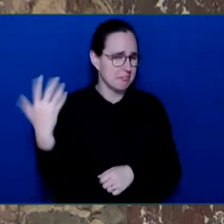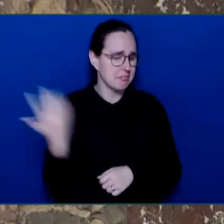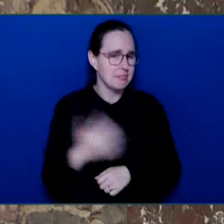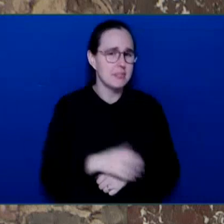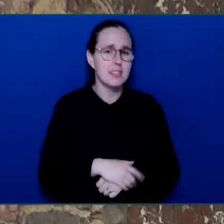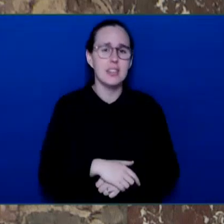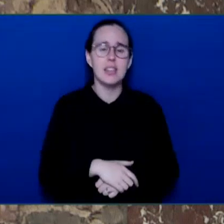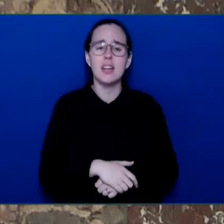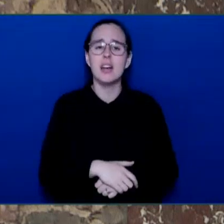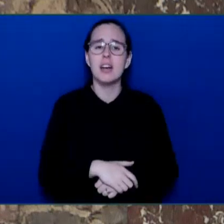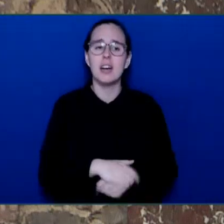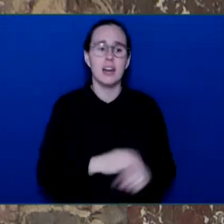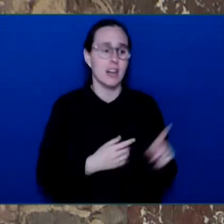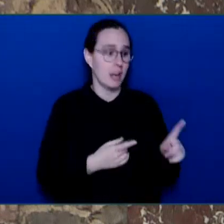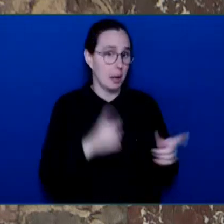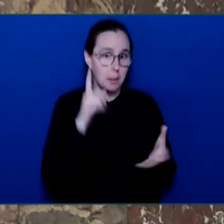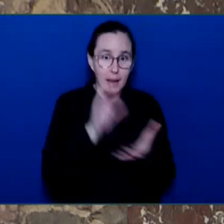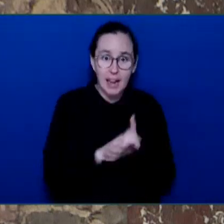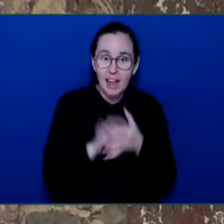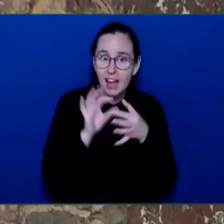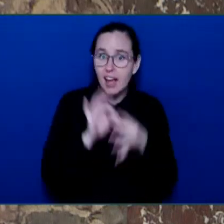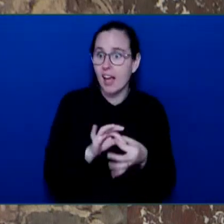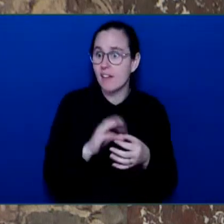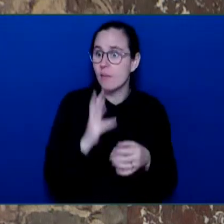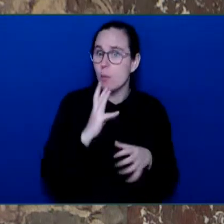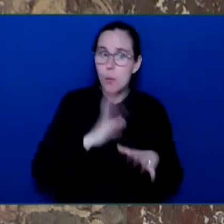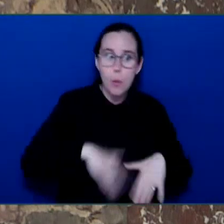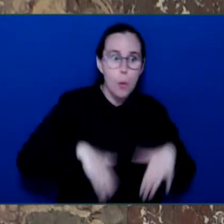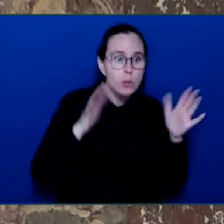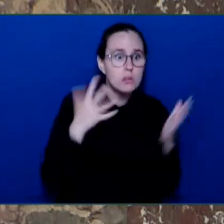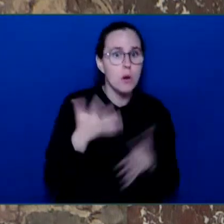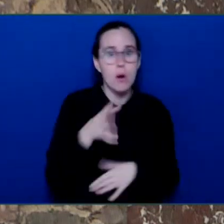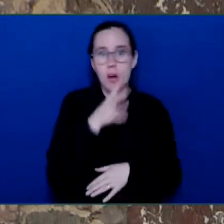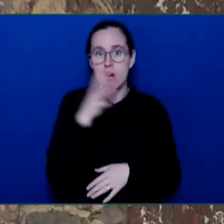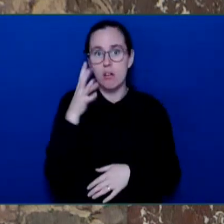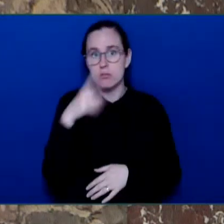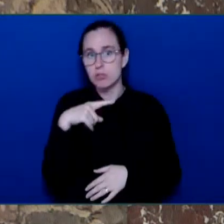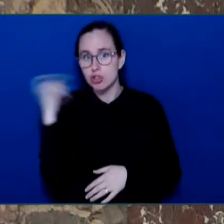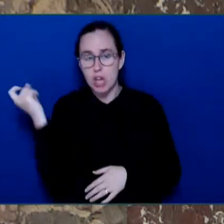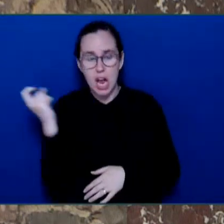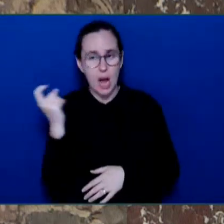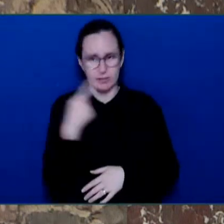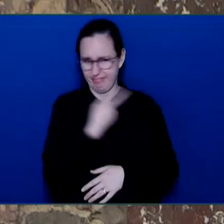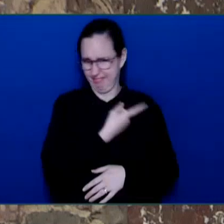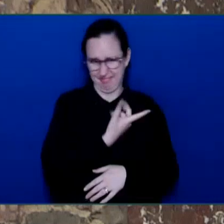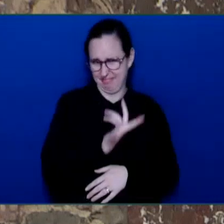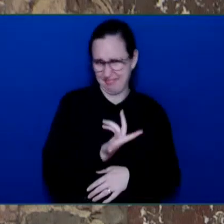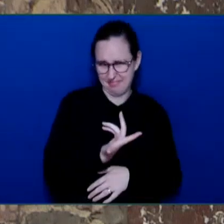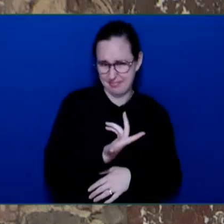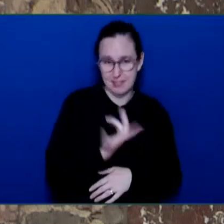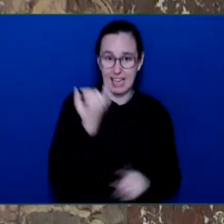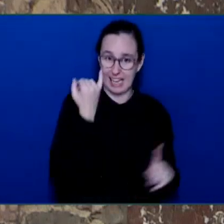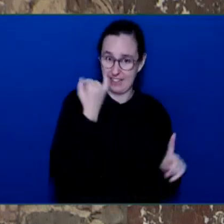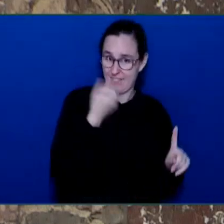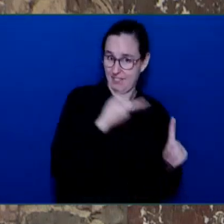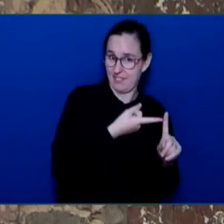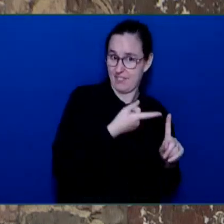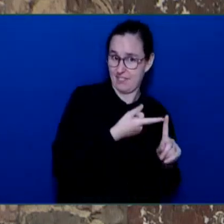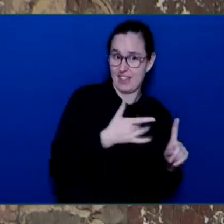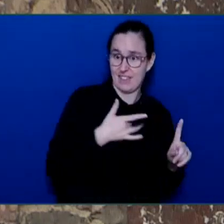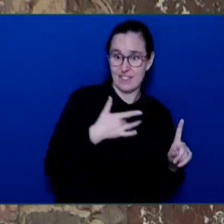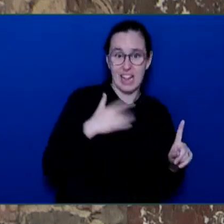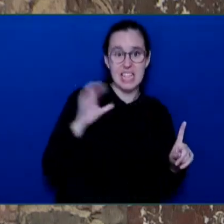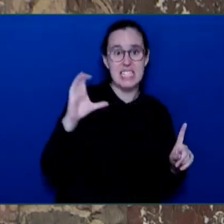with a member who thinks that carbon dioxide is not a pollutant? How do you have a sensible discussion about how British Columbia shows